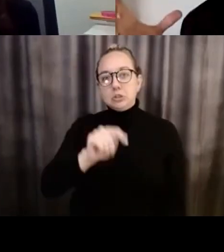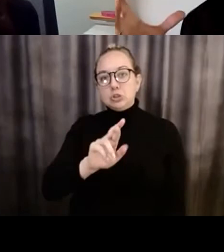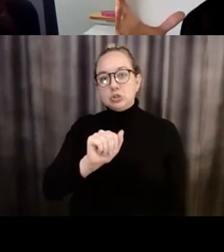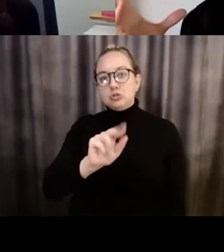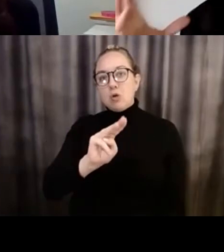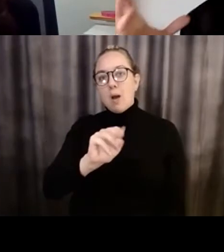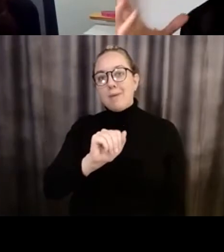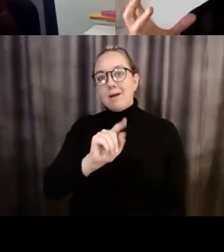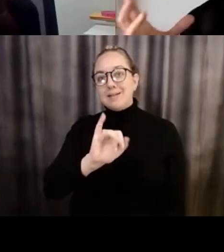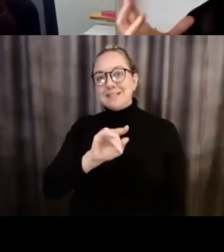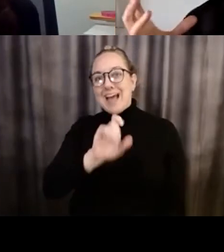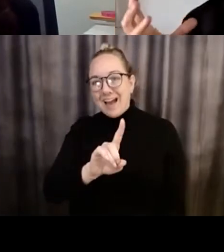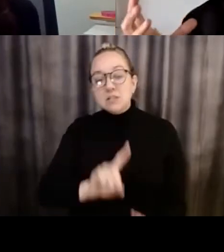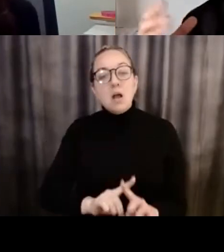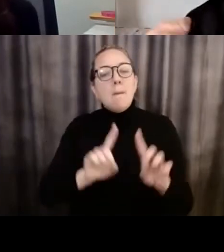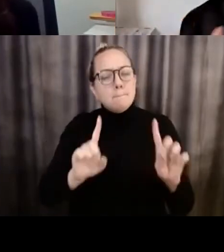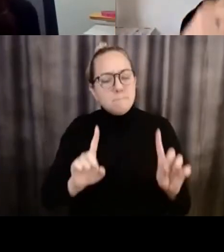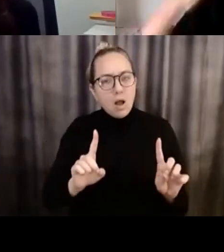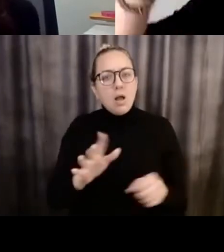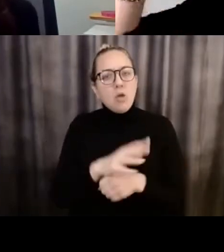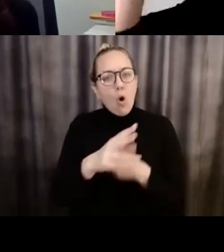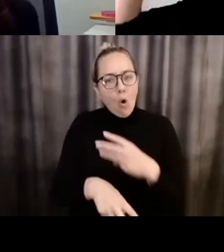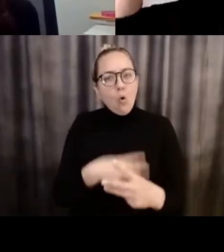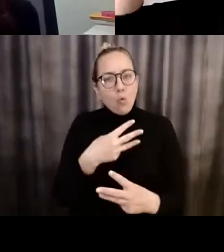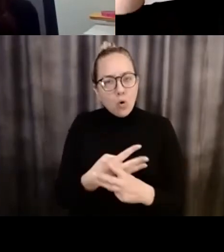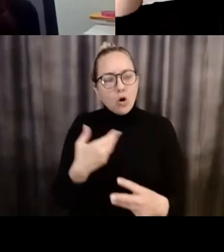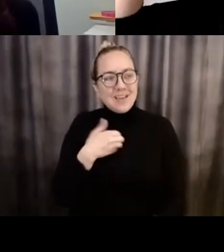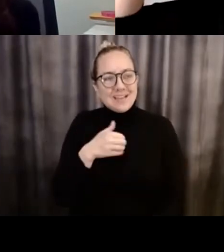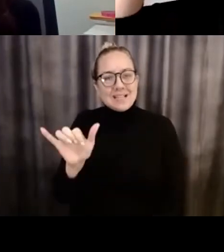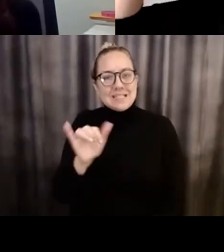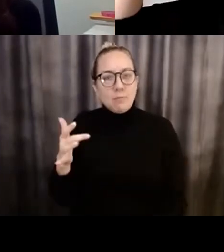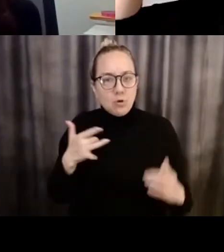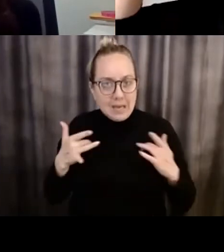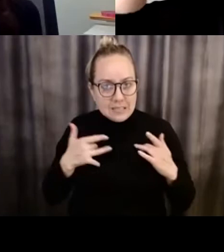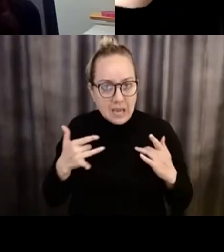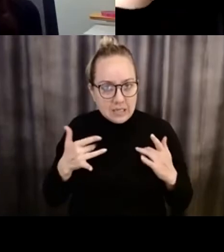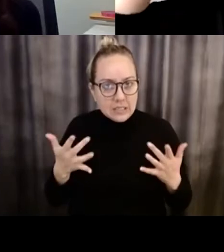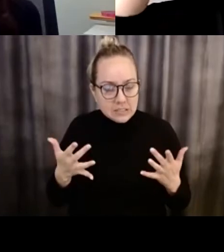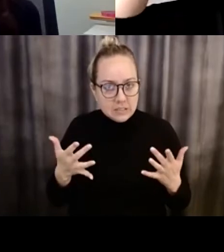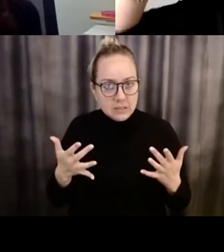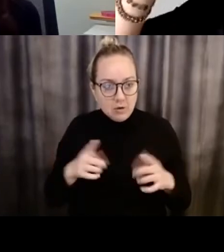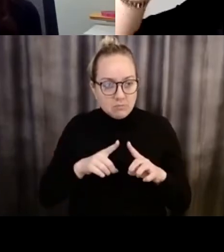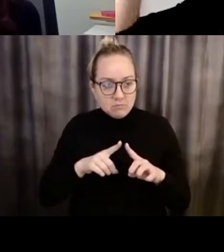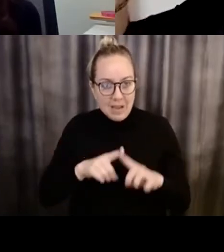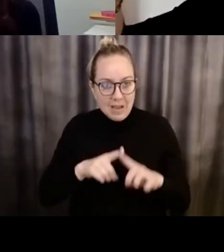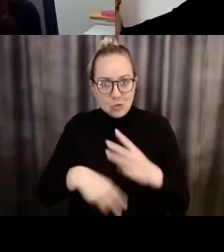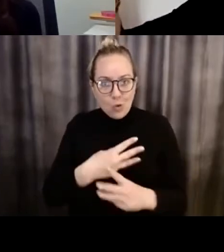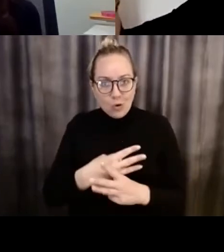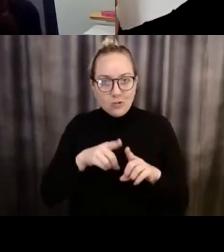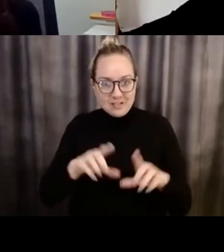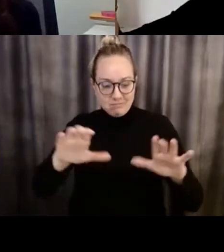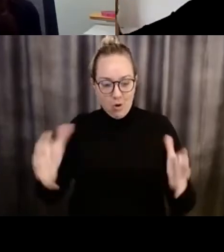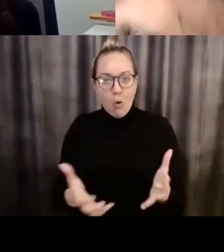world worrying about these things together. So our anxiety has really ramped up. And now we're thinking about